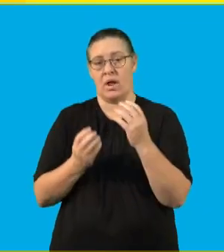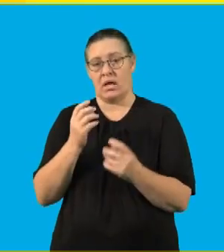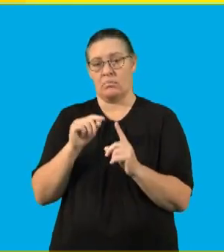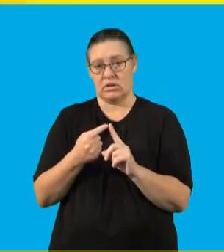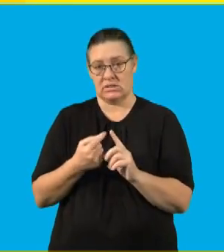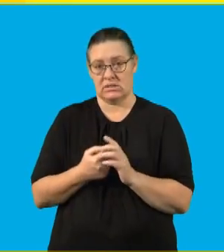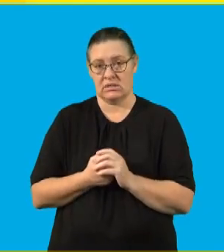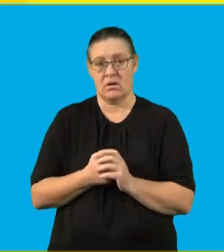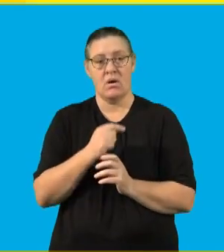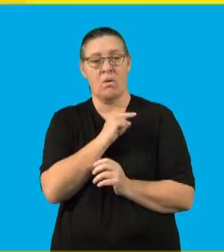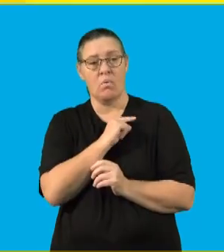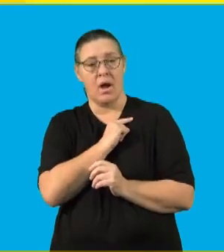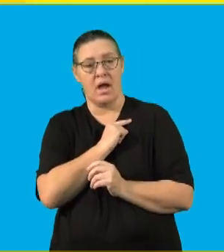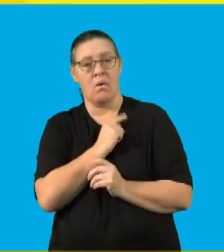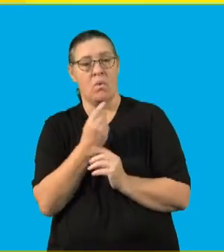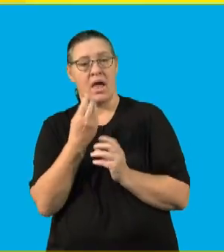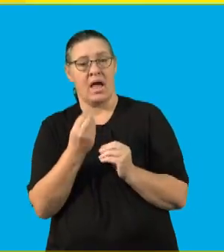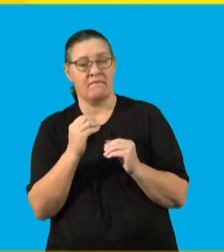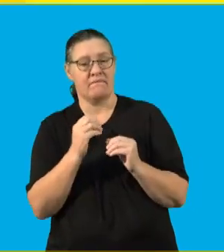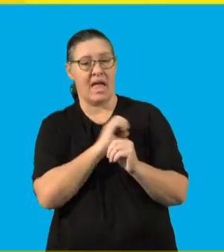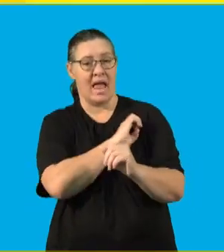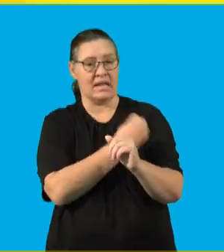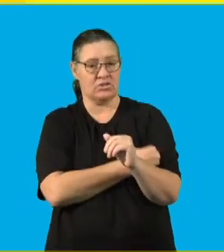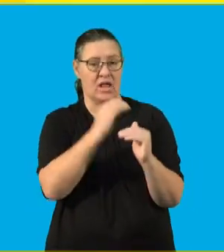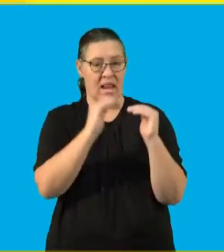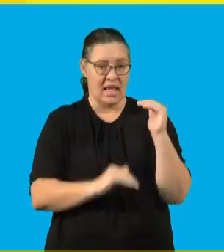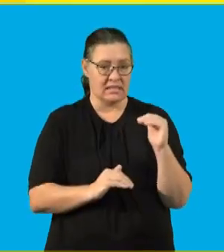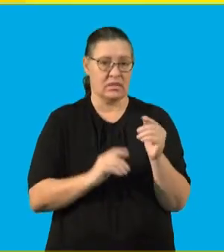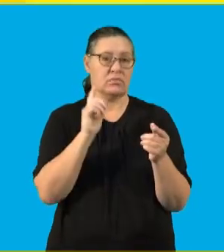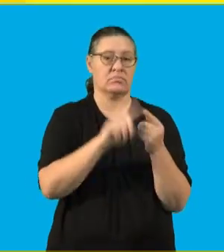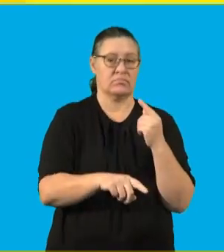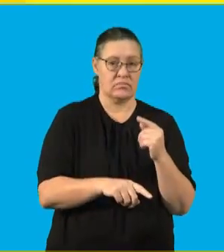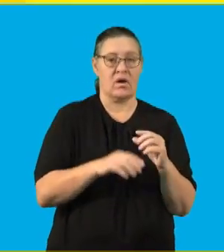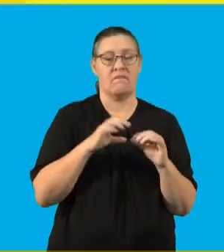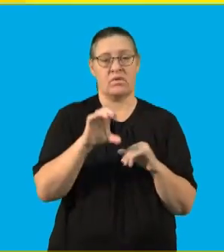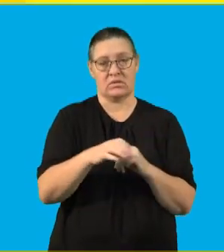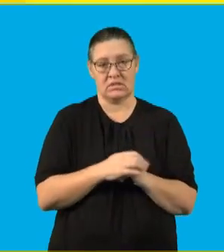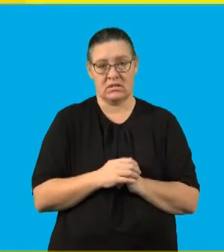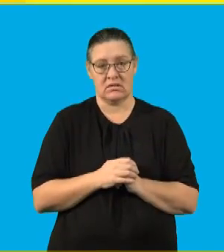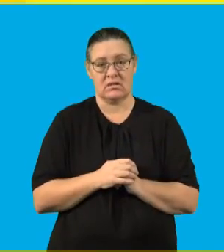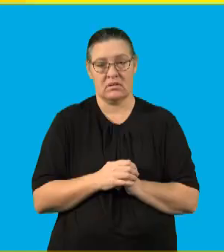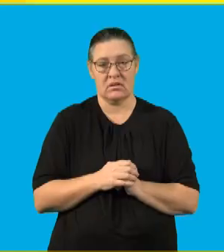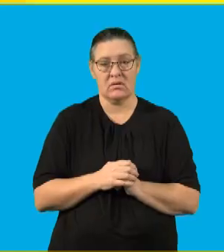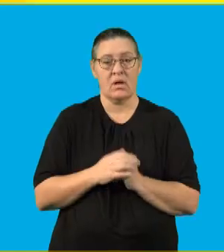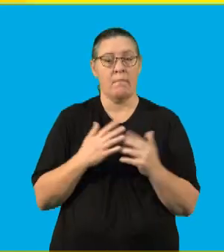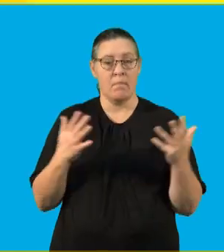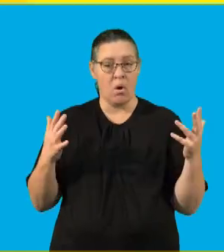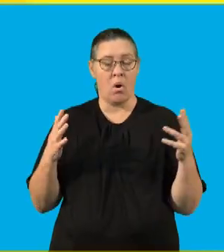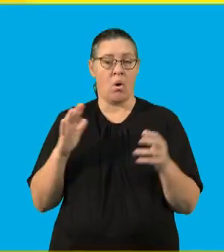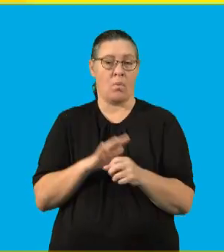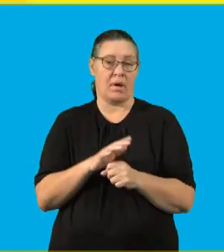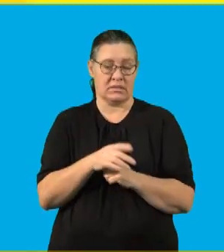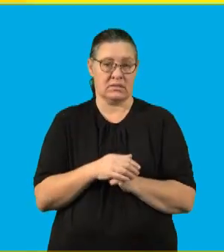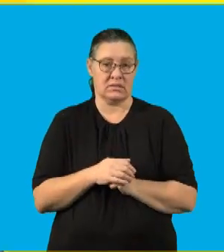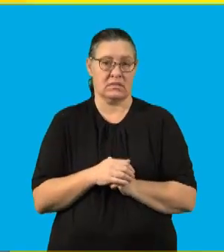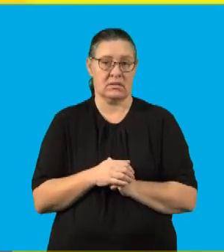the boiling point, because there's going to be less energy required to overcome those intermolecular forces. So the one that is